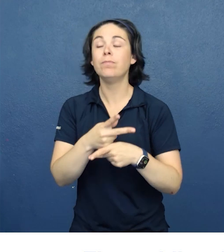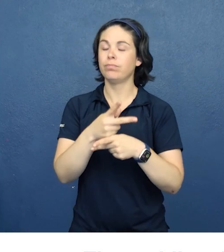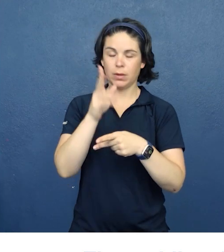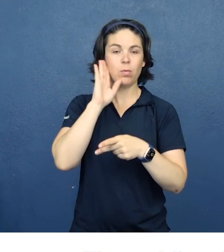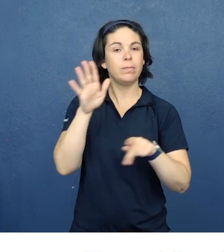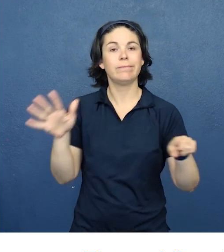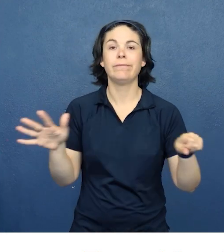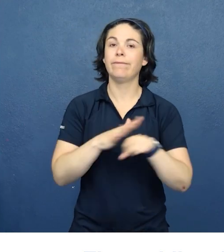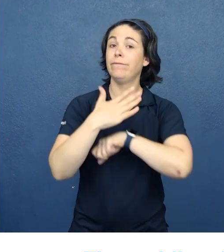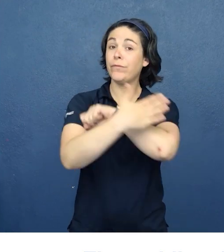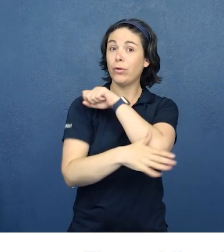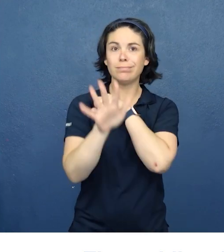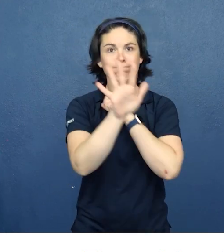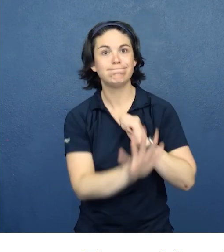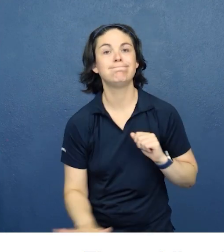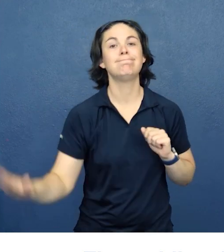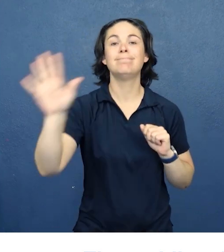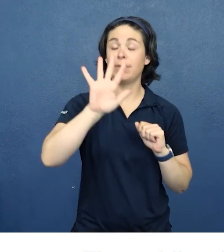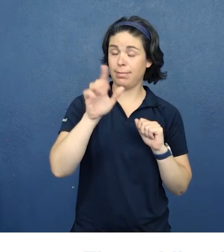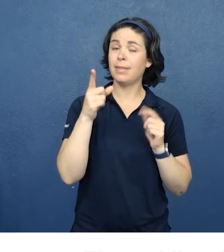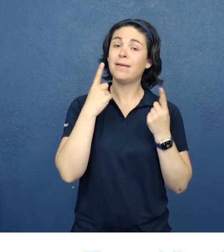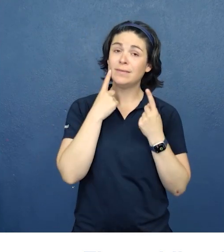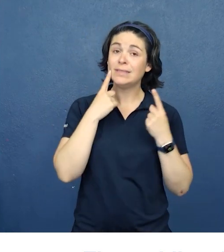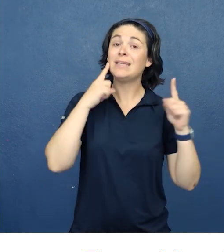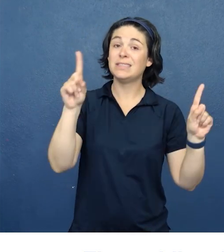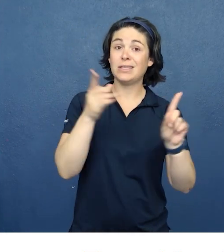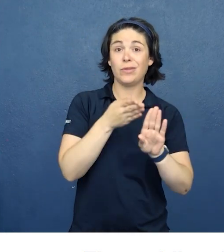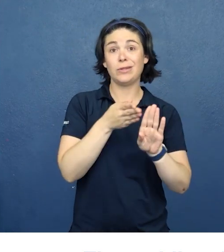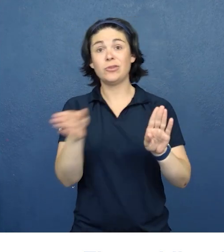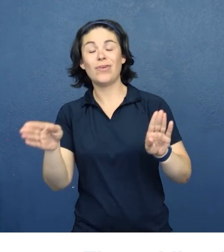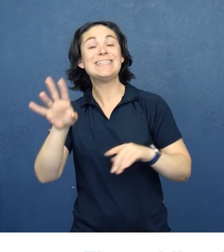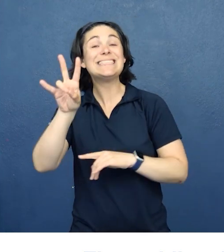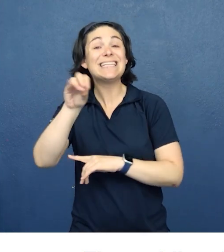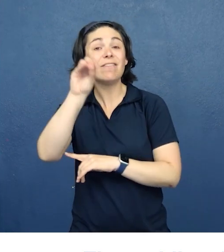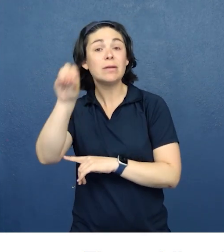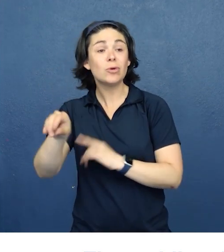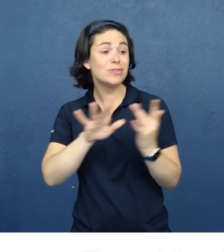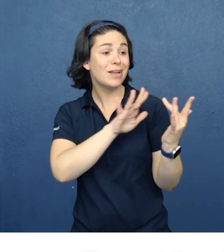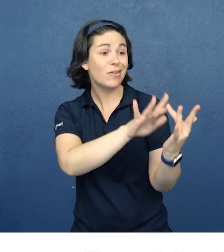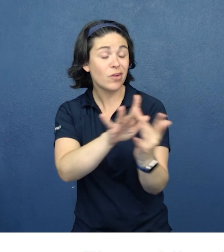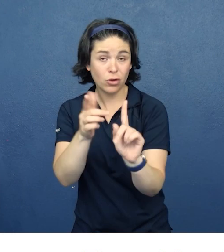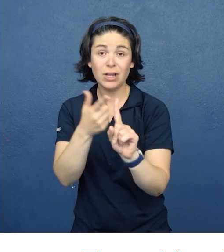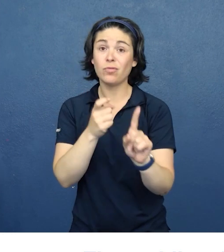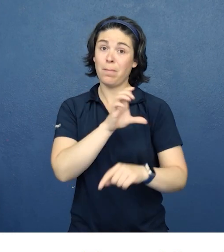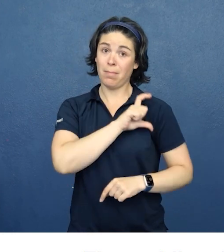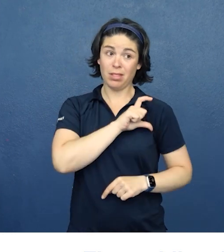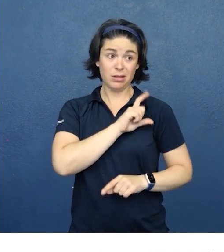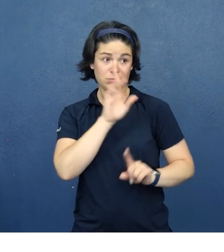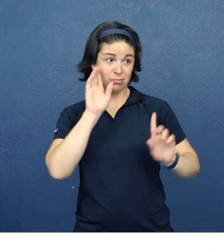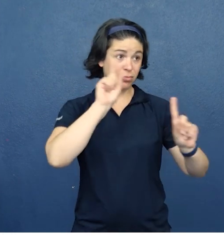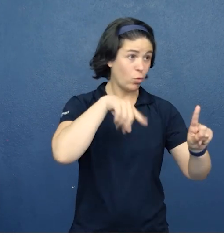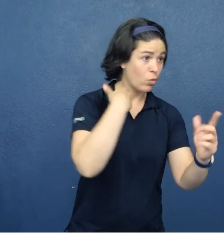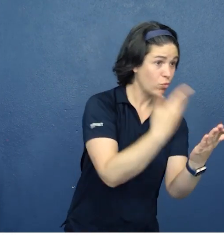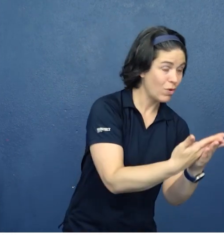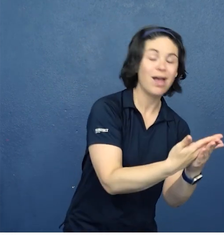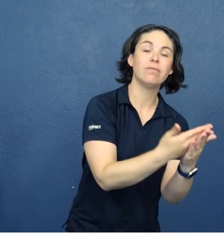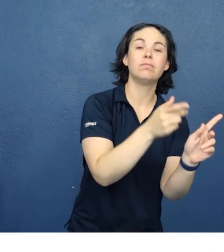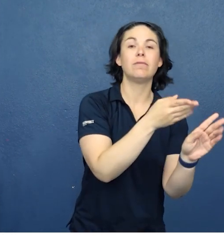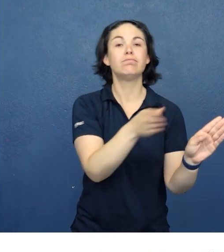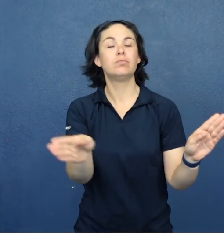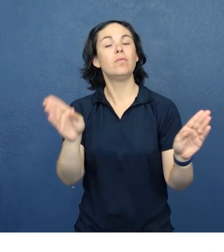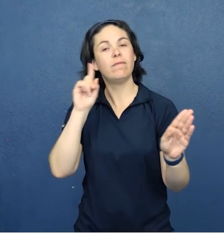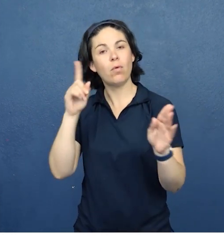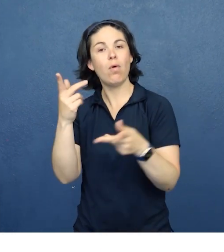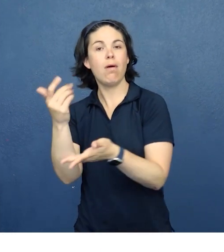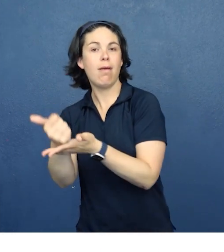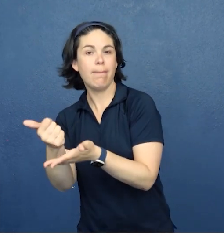teams are countywide and have successfully diverted 70% of contacts from law enforcement or acute